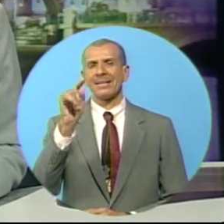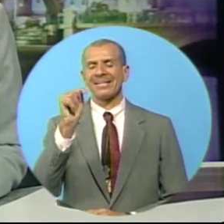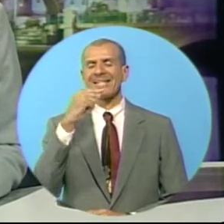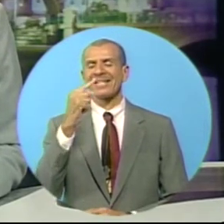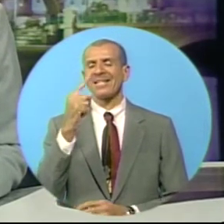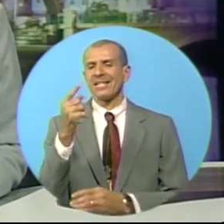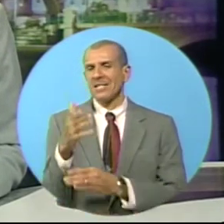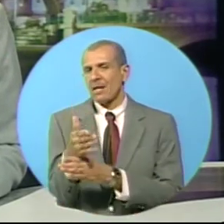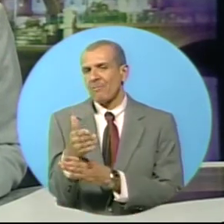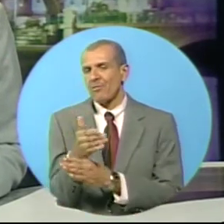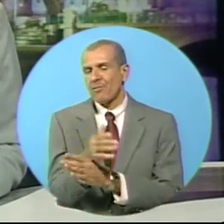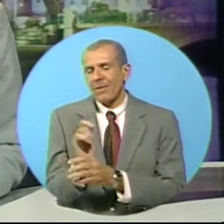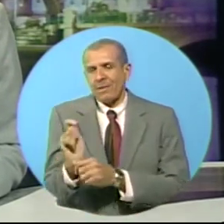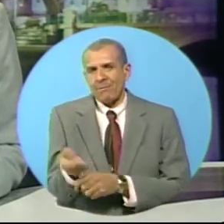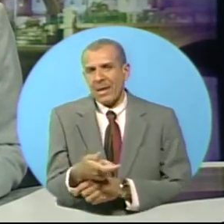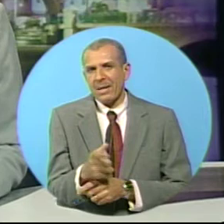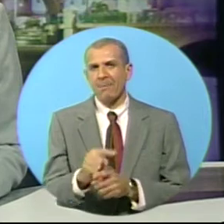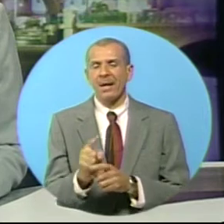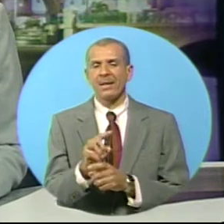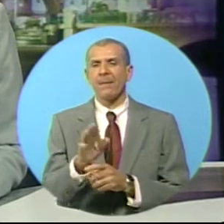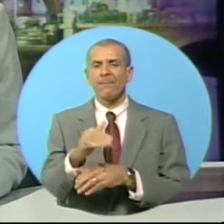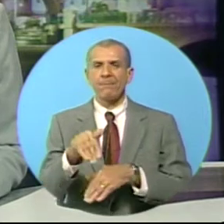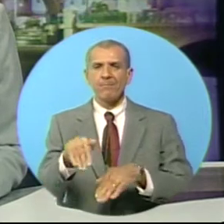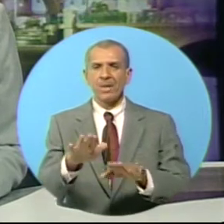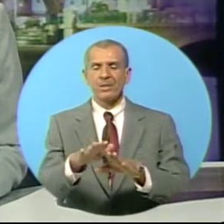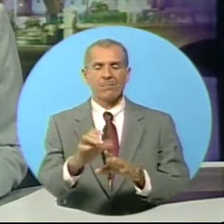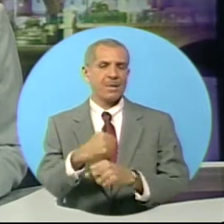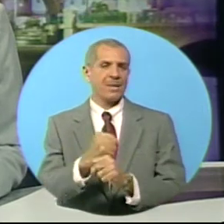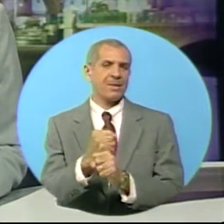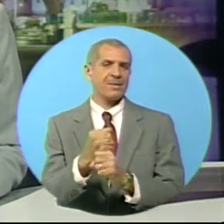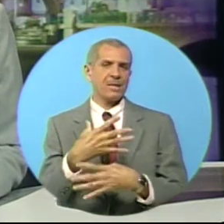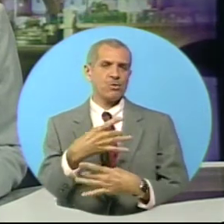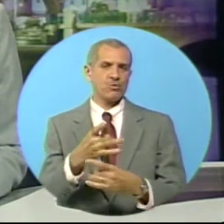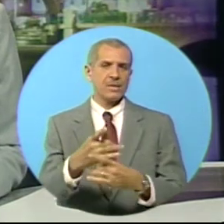However, he says that the pitch conditions could make things interesting.